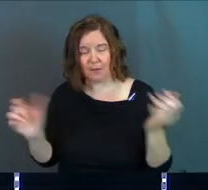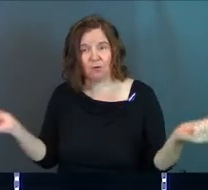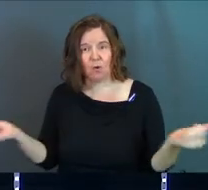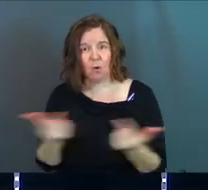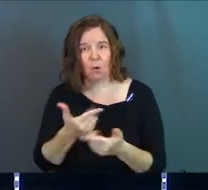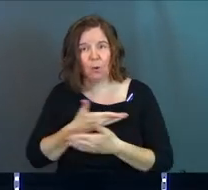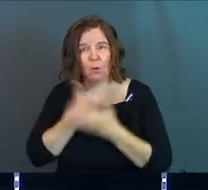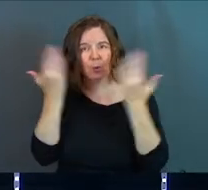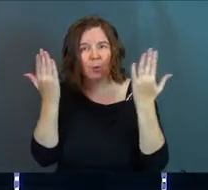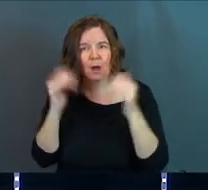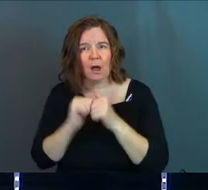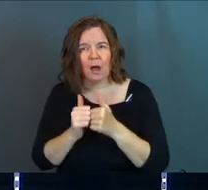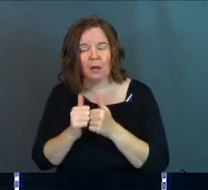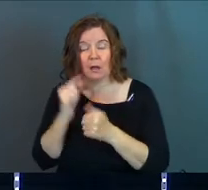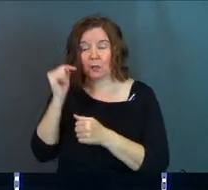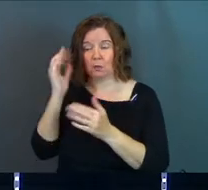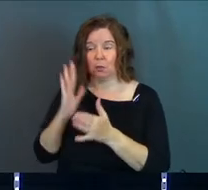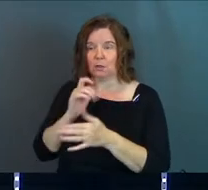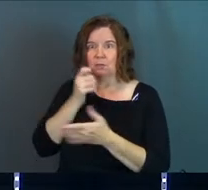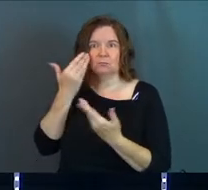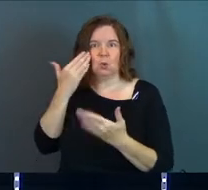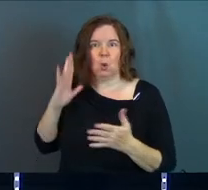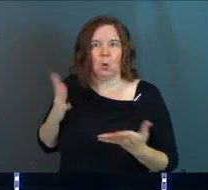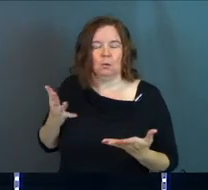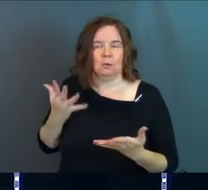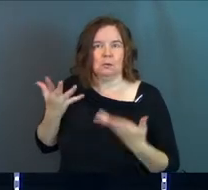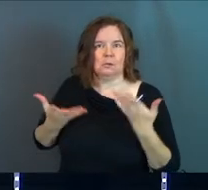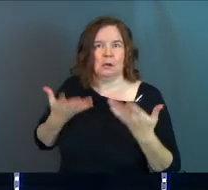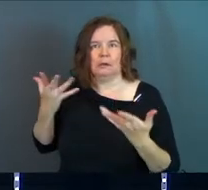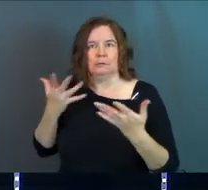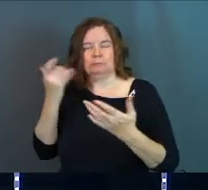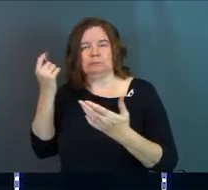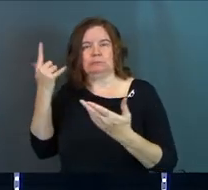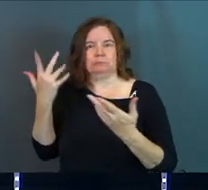it? And theologians don't know.